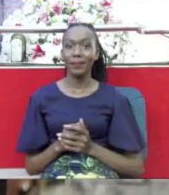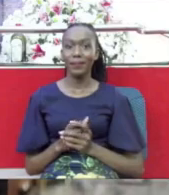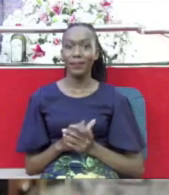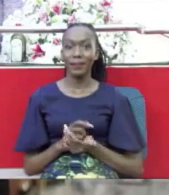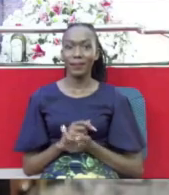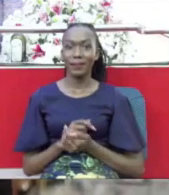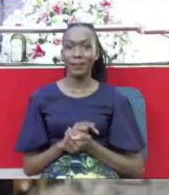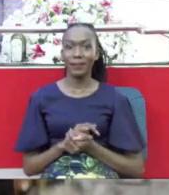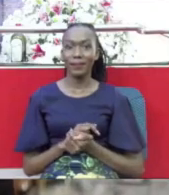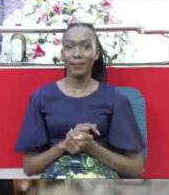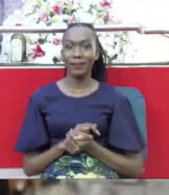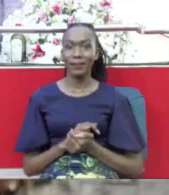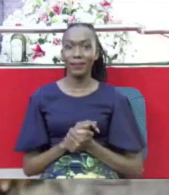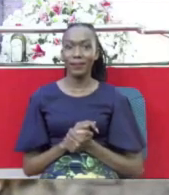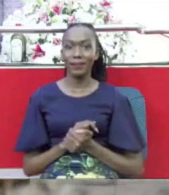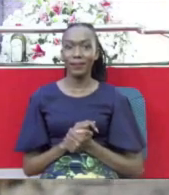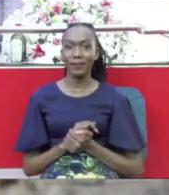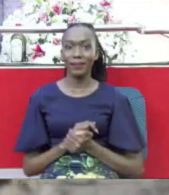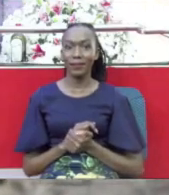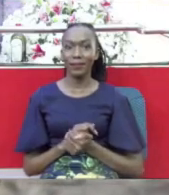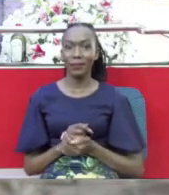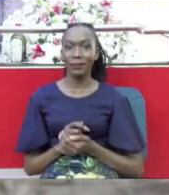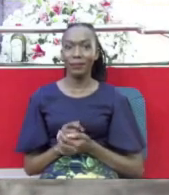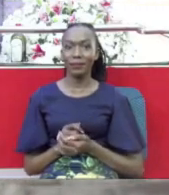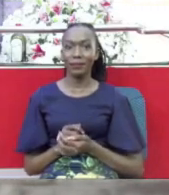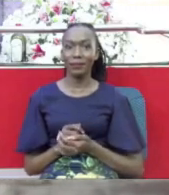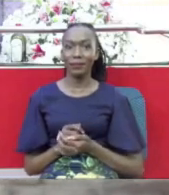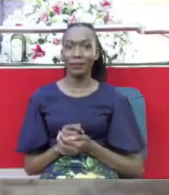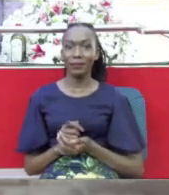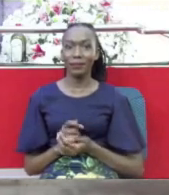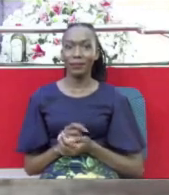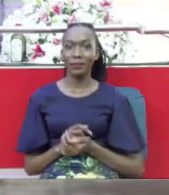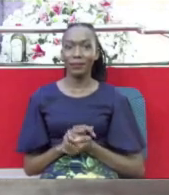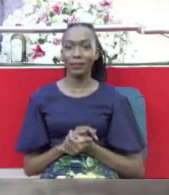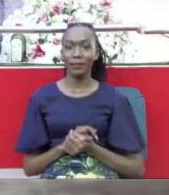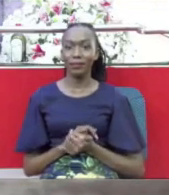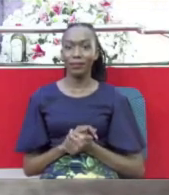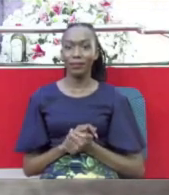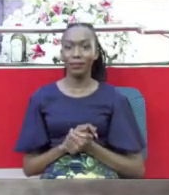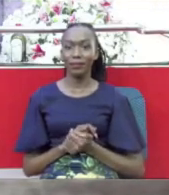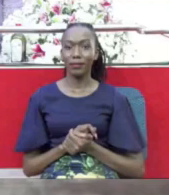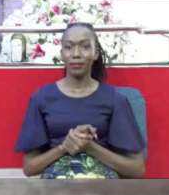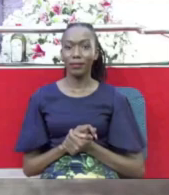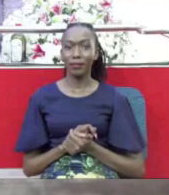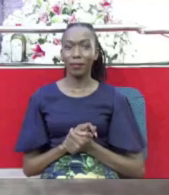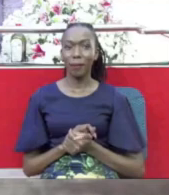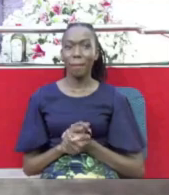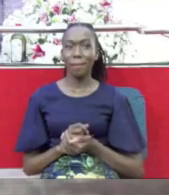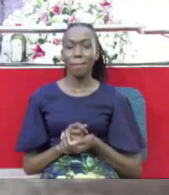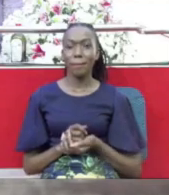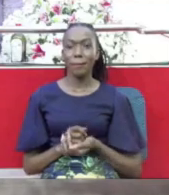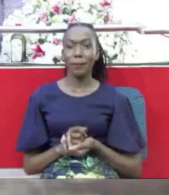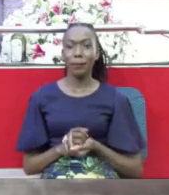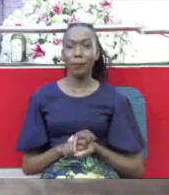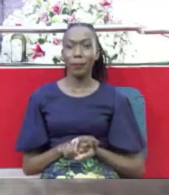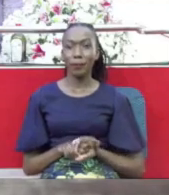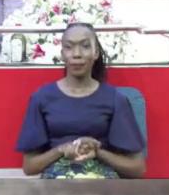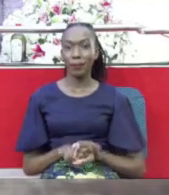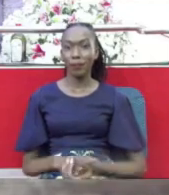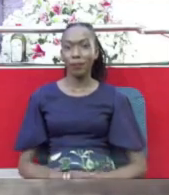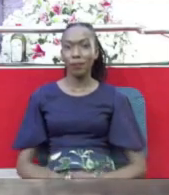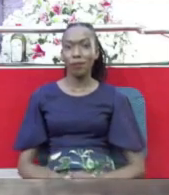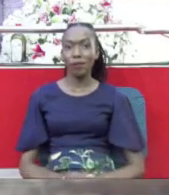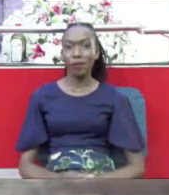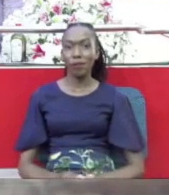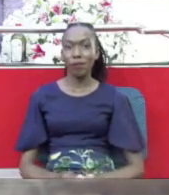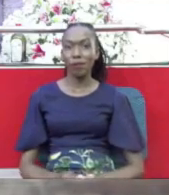ikispin, ikispin, ikispin, siyu, ikafika Europe, Europe, siyu, England, water, ends up being the center, sending many missionaries,